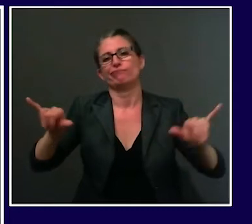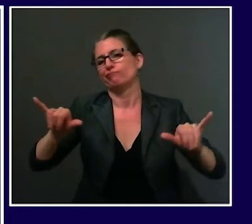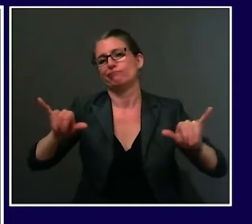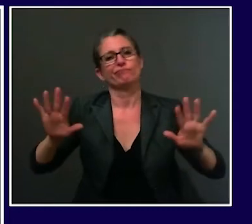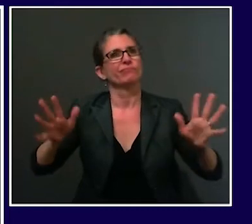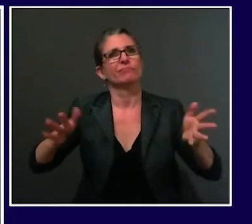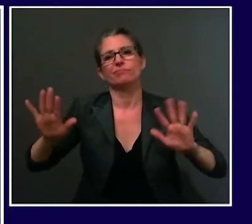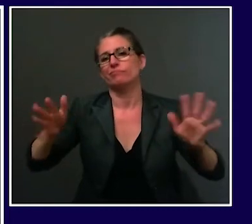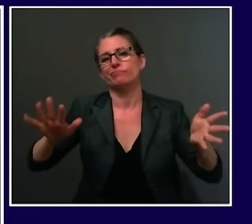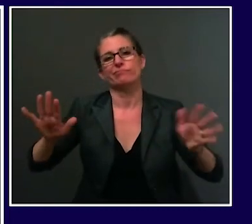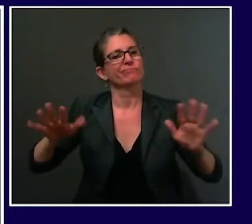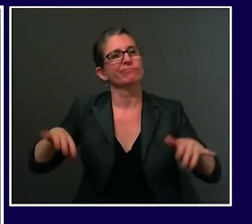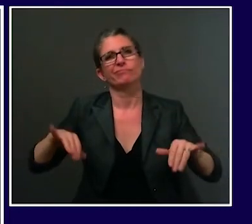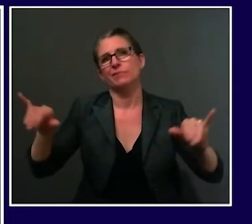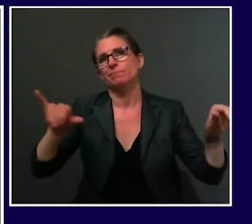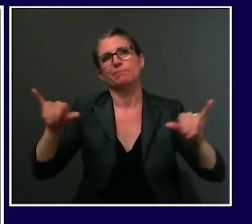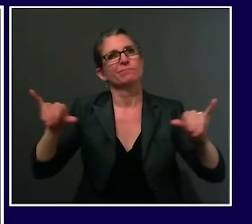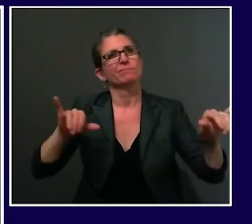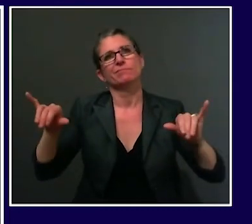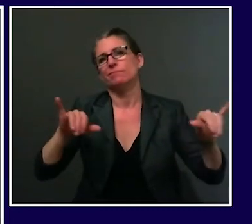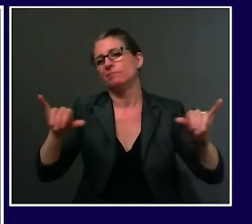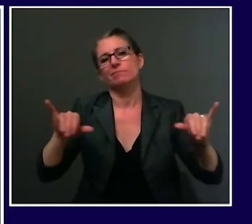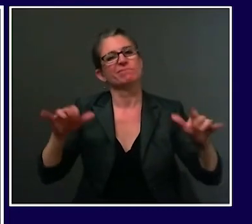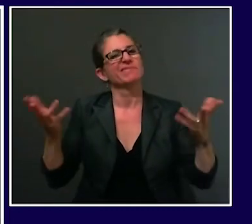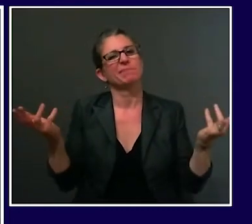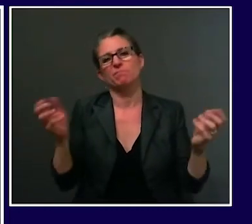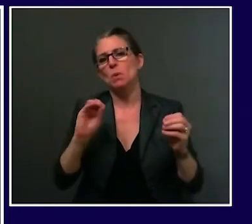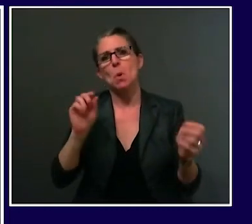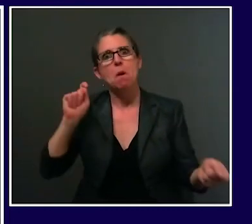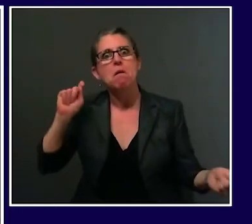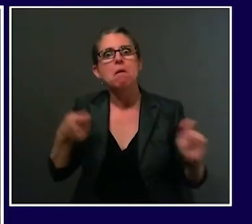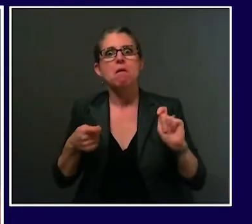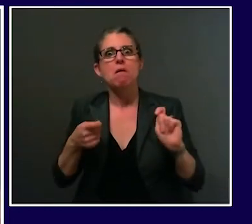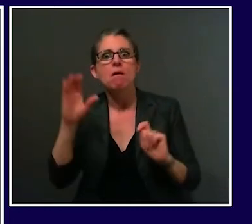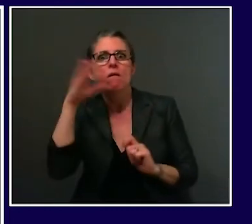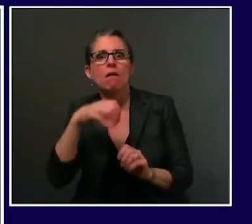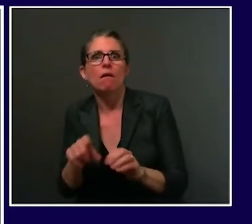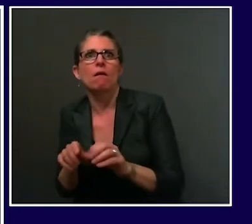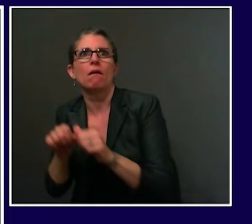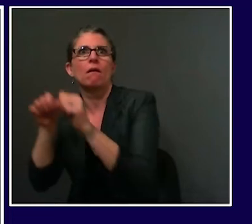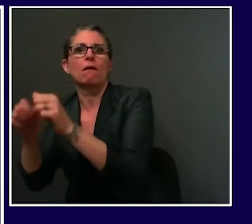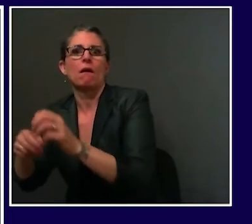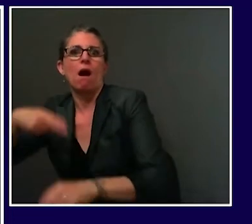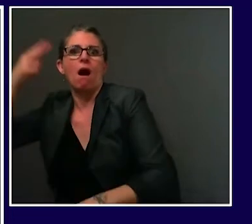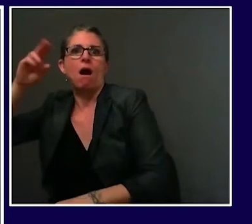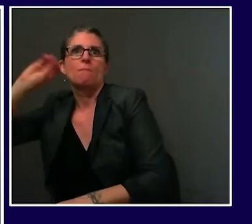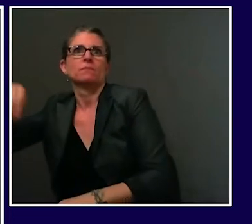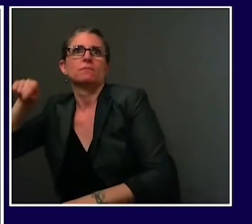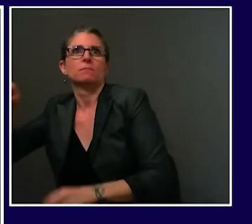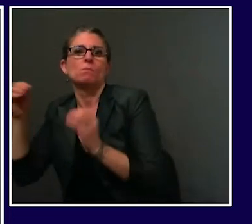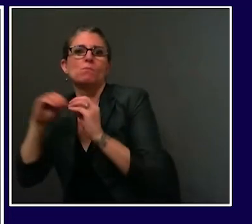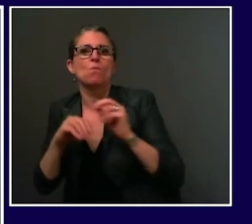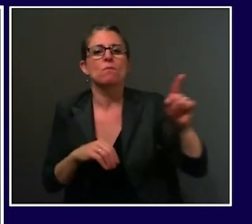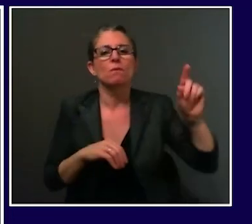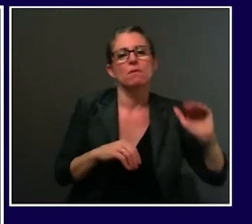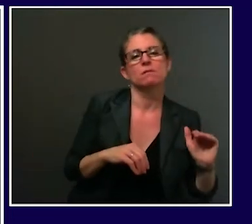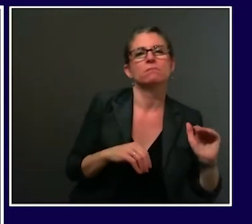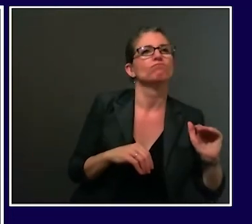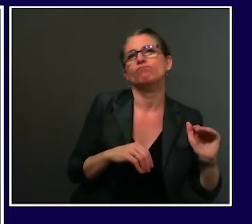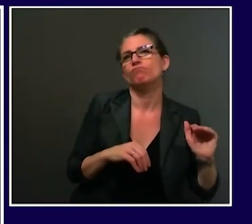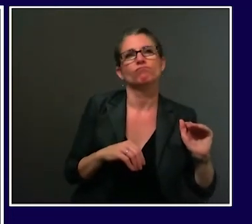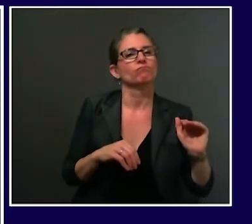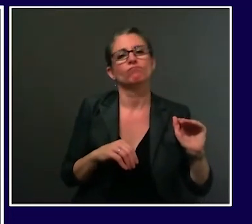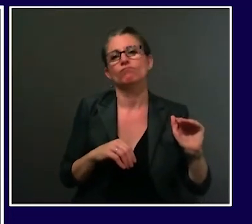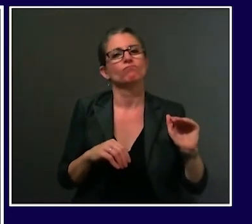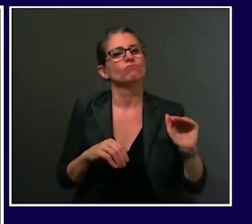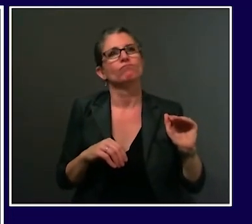node has continued. However, in the counties where there have been the highest degree of community transmission,